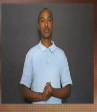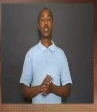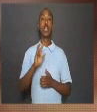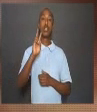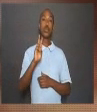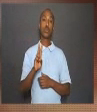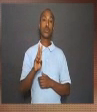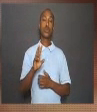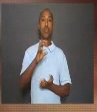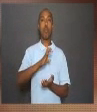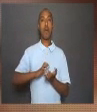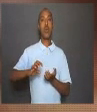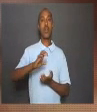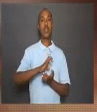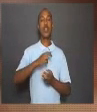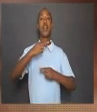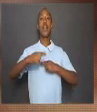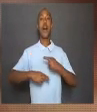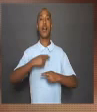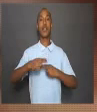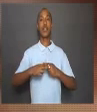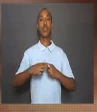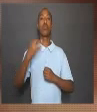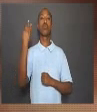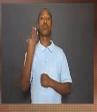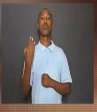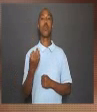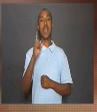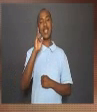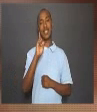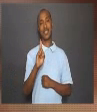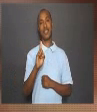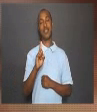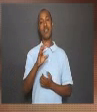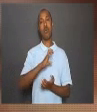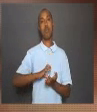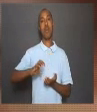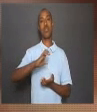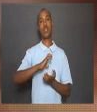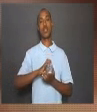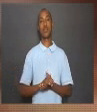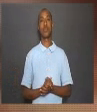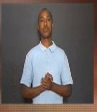2 compounds react to form a single compound.